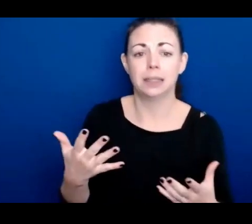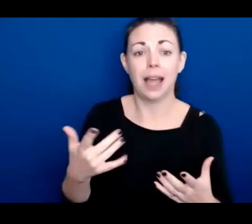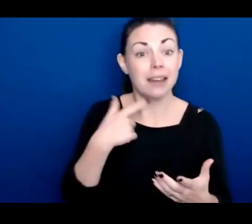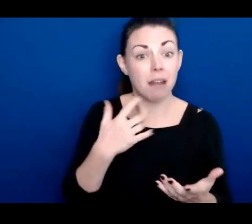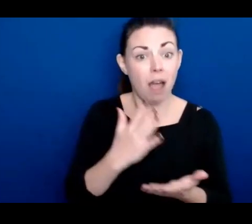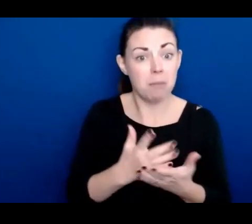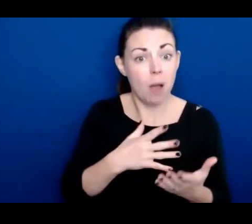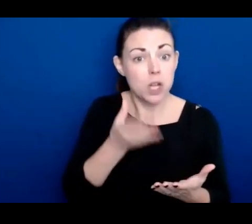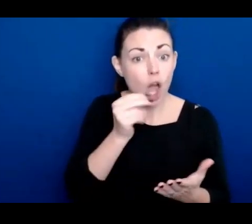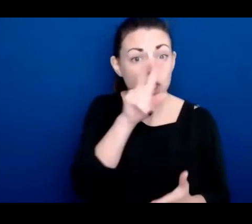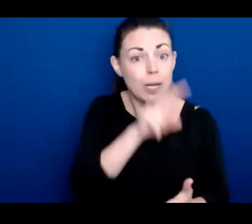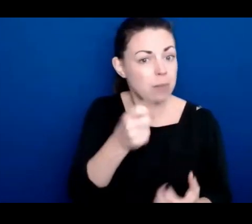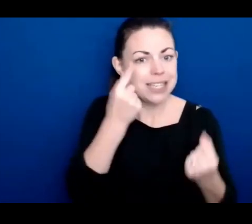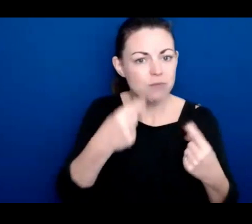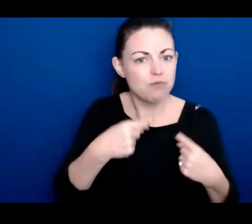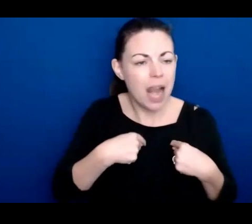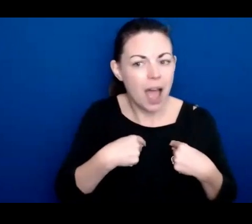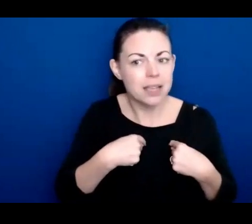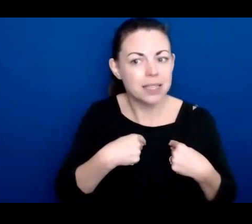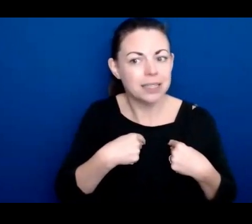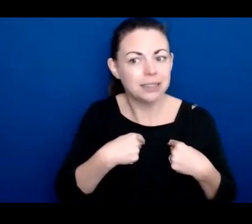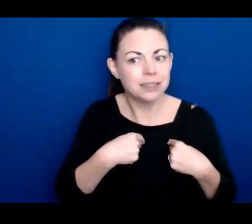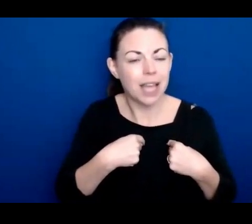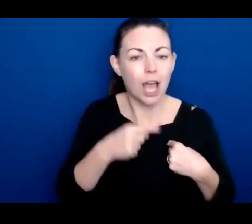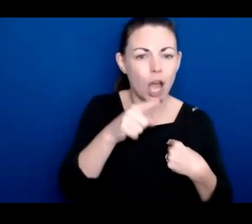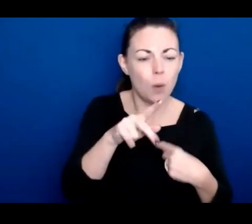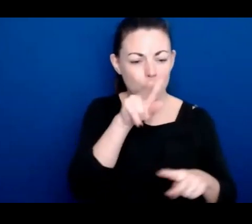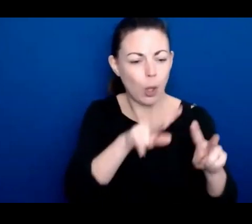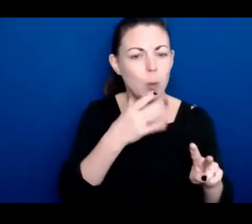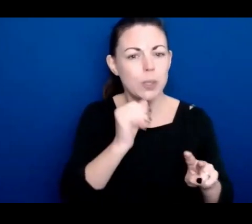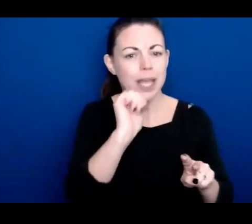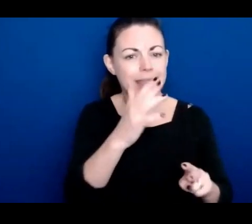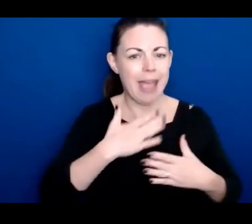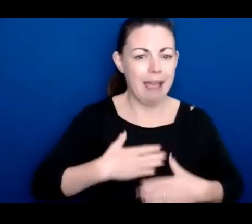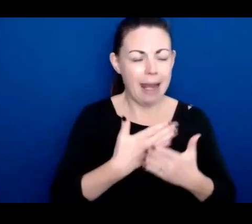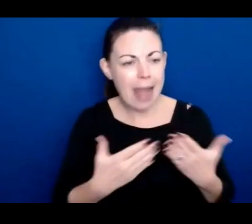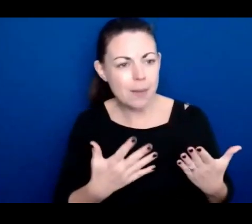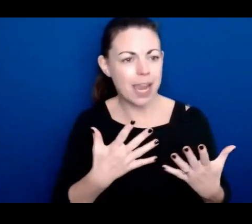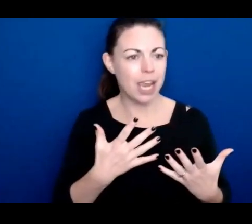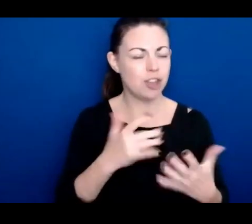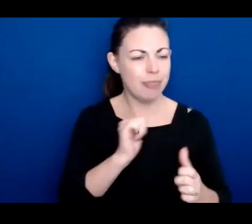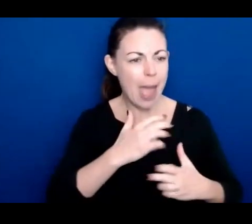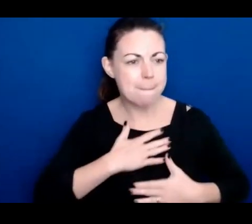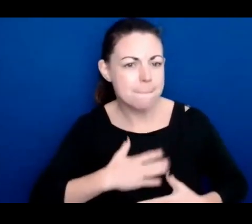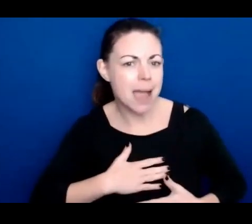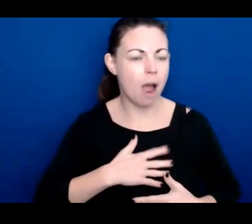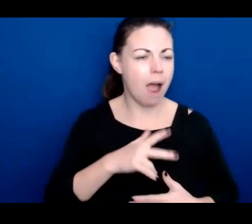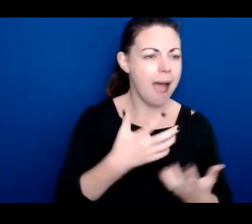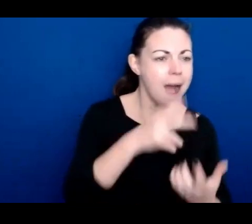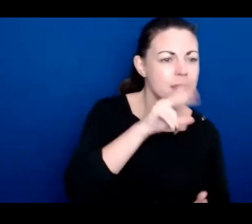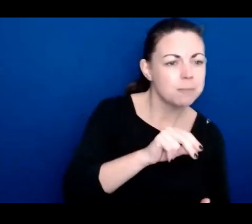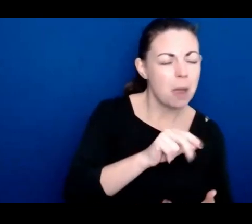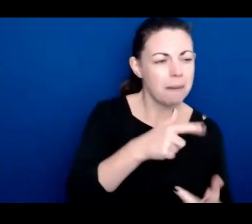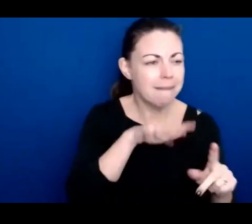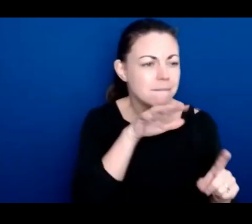and actually communicating off their mannerisms, the way they spoke, whether they were laughing, whether they looked sad, that kind of thing. I was